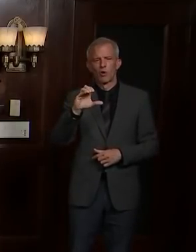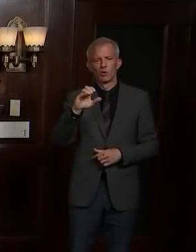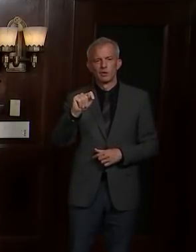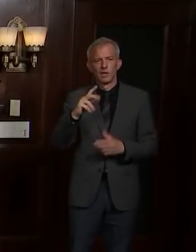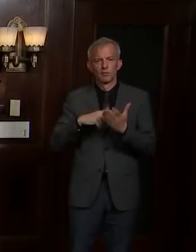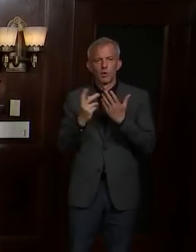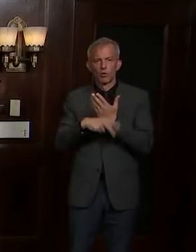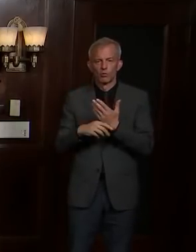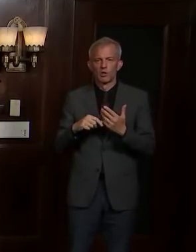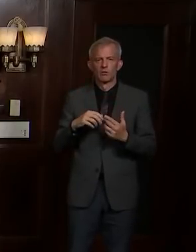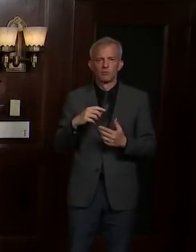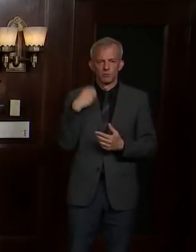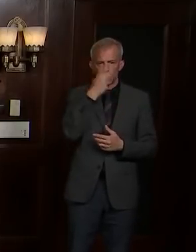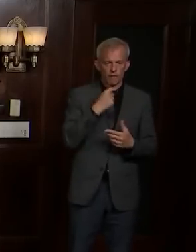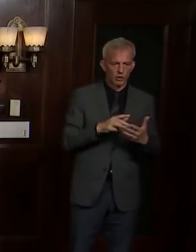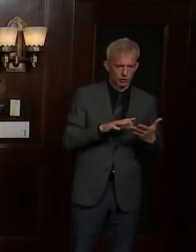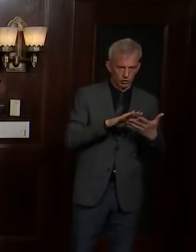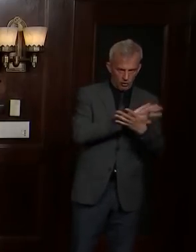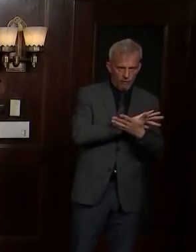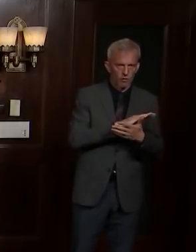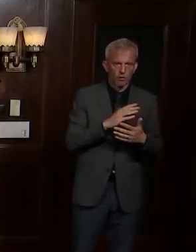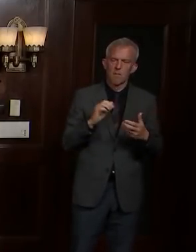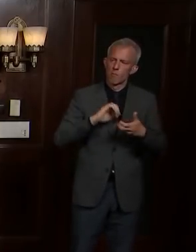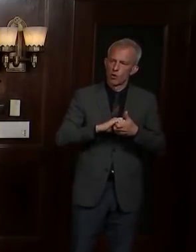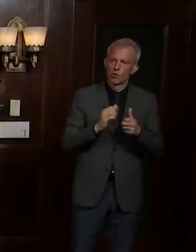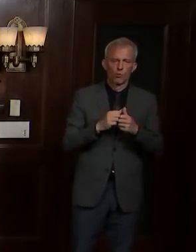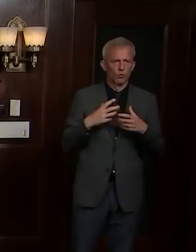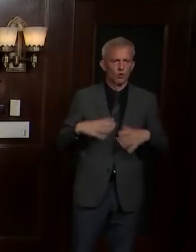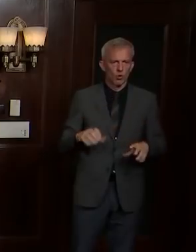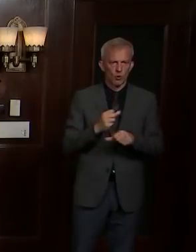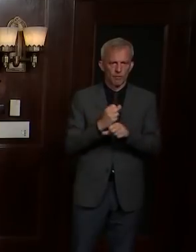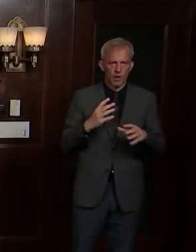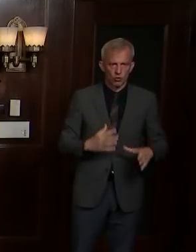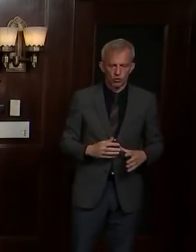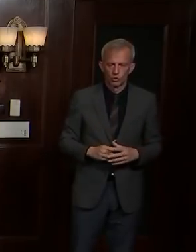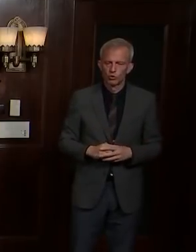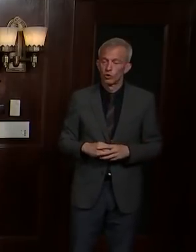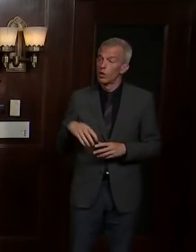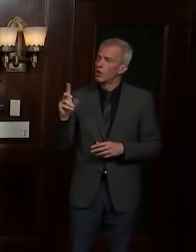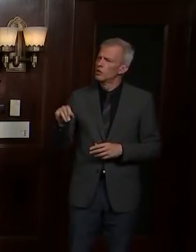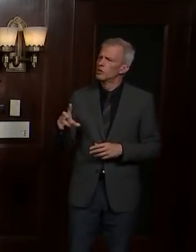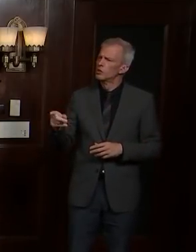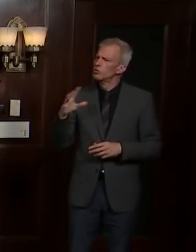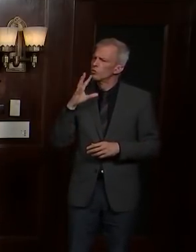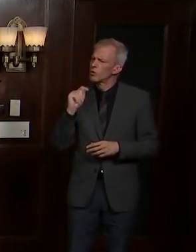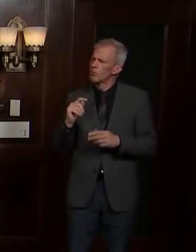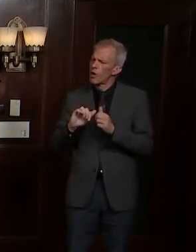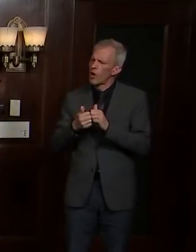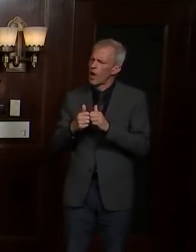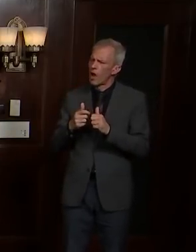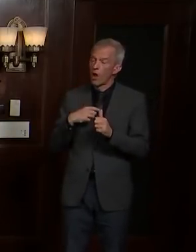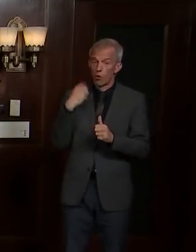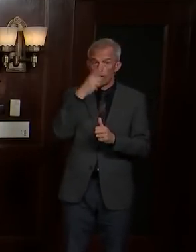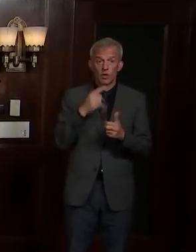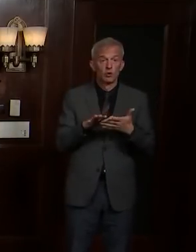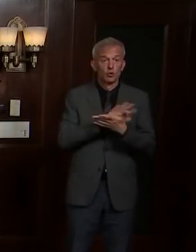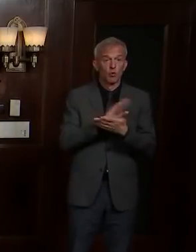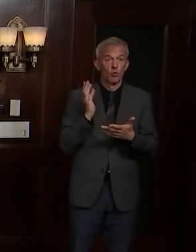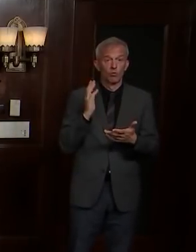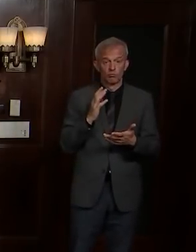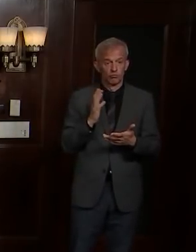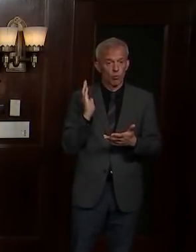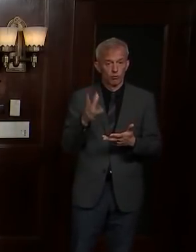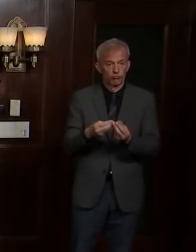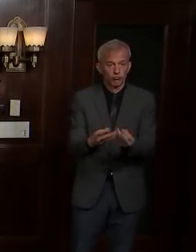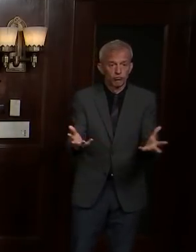the partnerships you have with the garment industry, did you talk about how those were going to be distributed, how people are